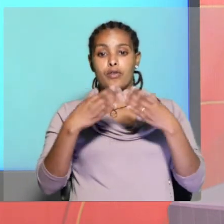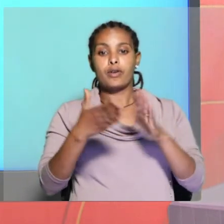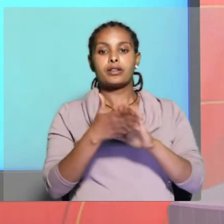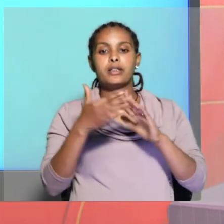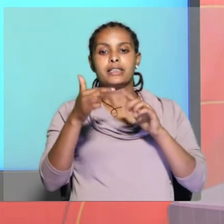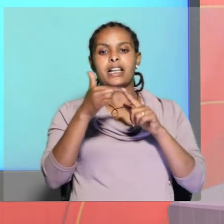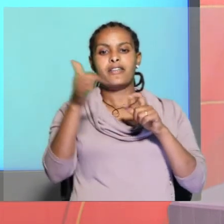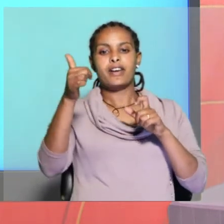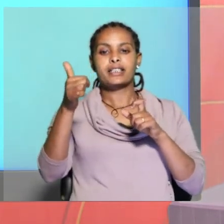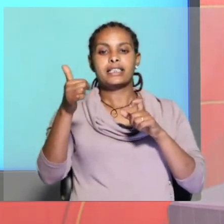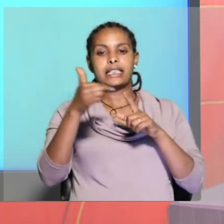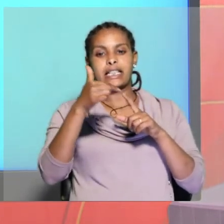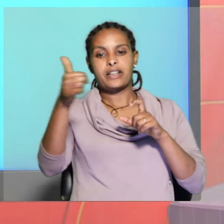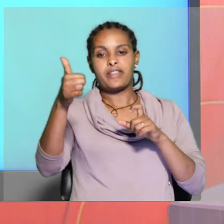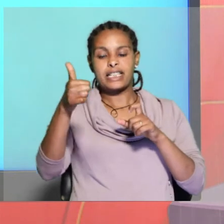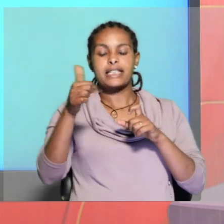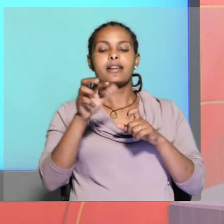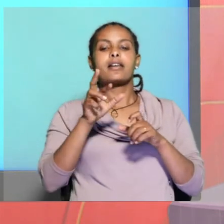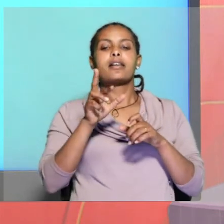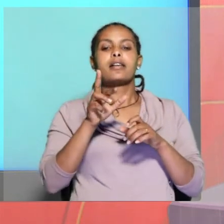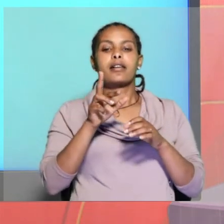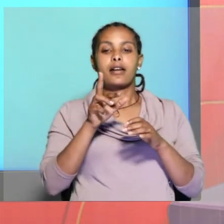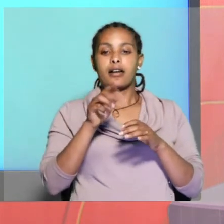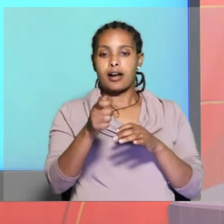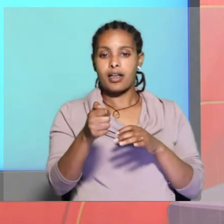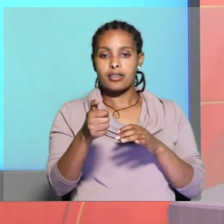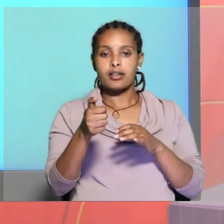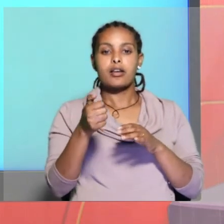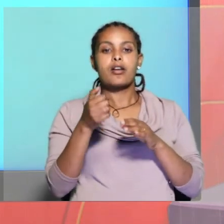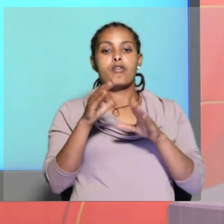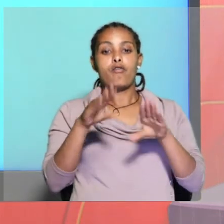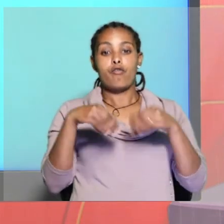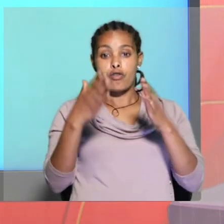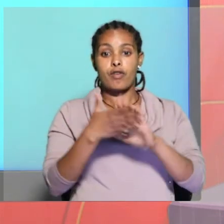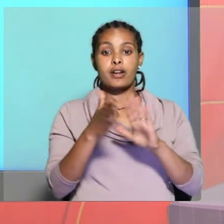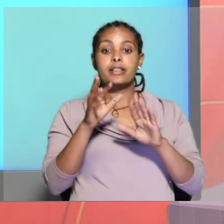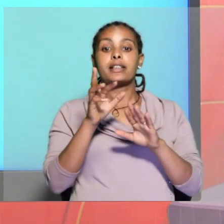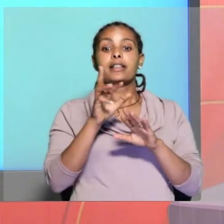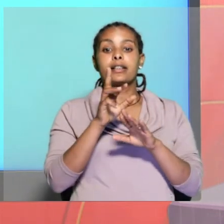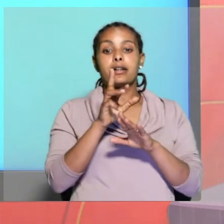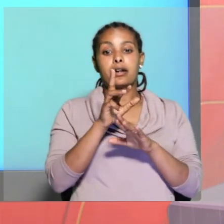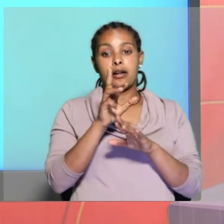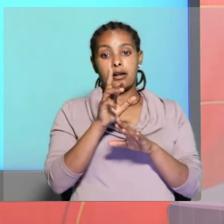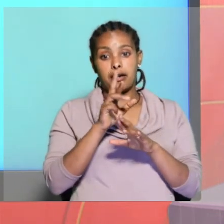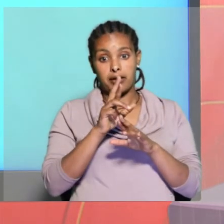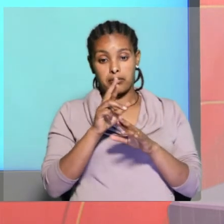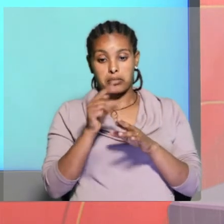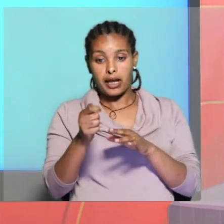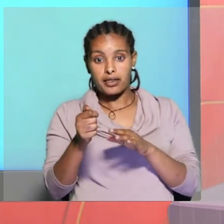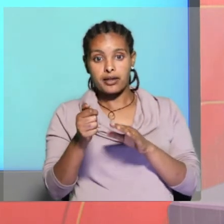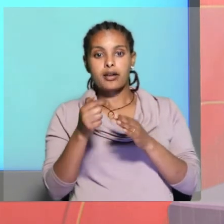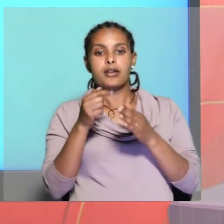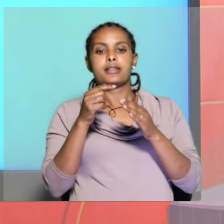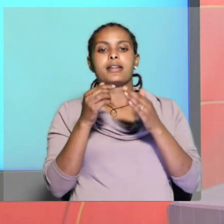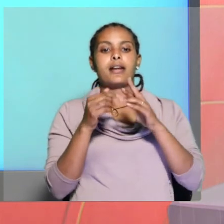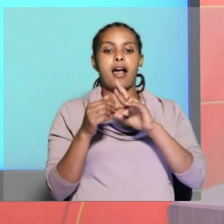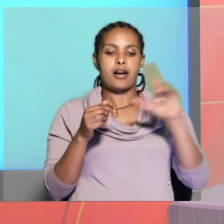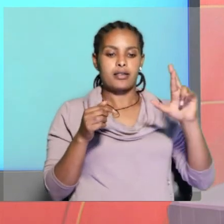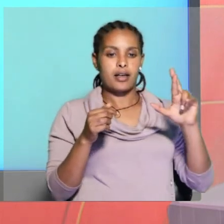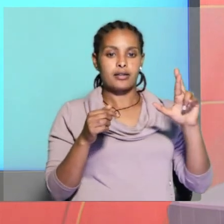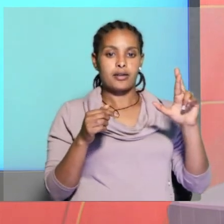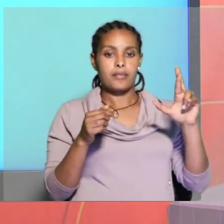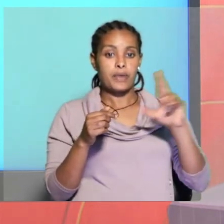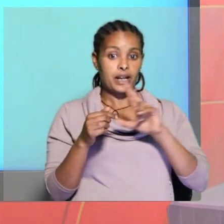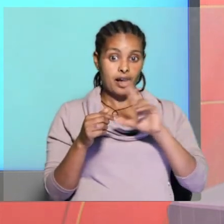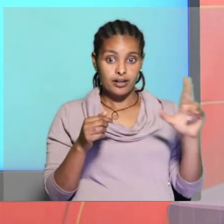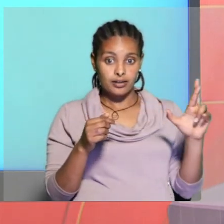rates or reverse. Now, the forward rates depend on concentration of the reactant. Forward